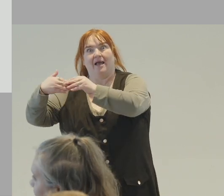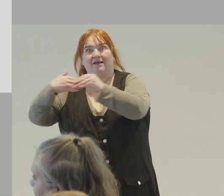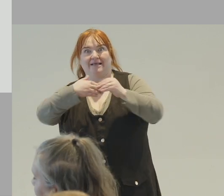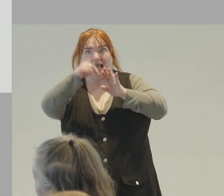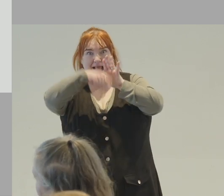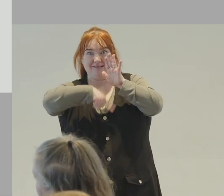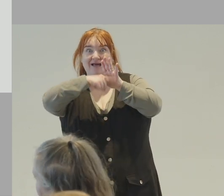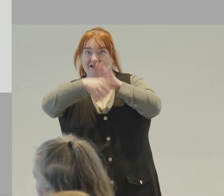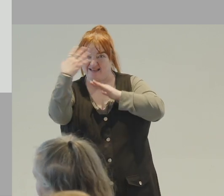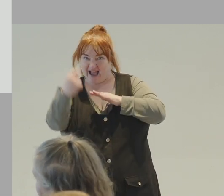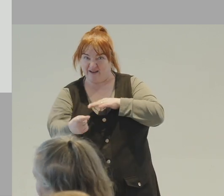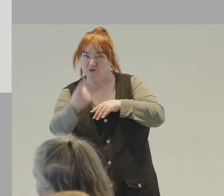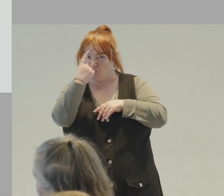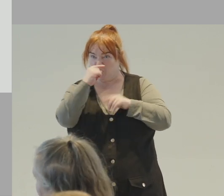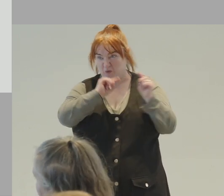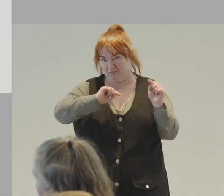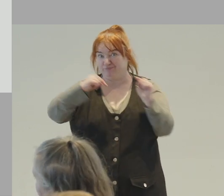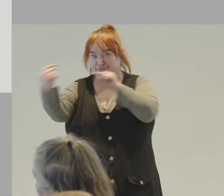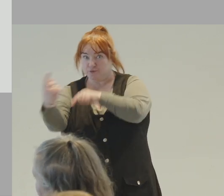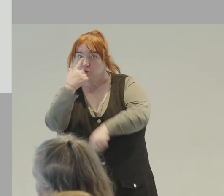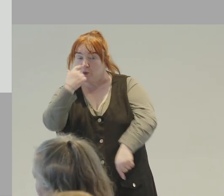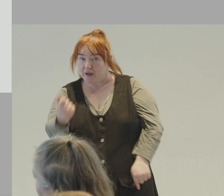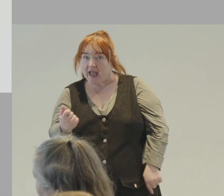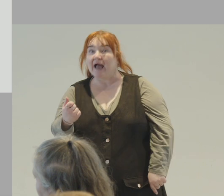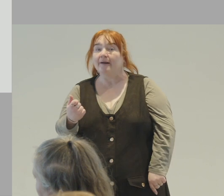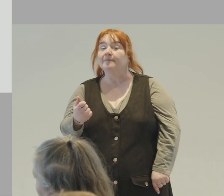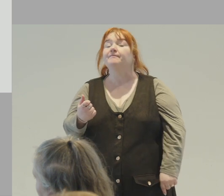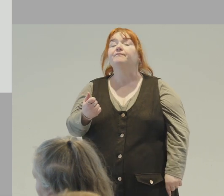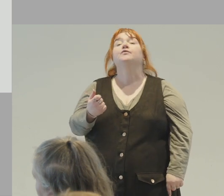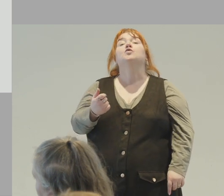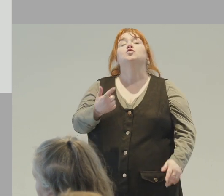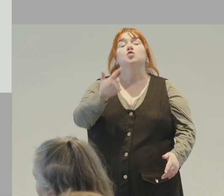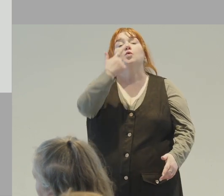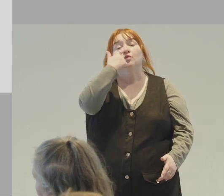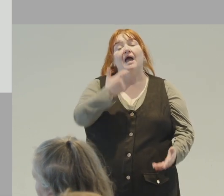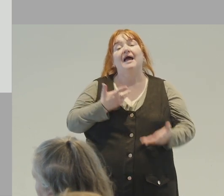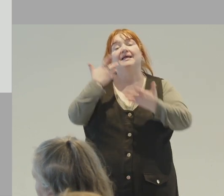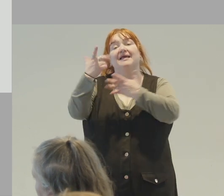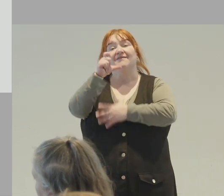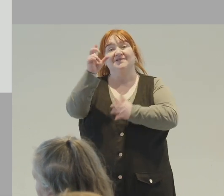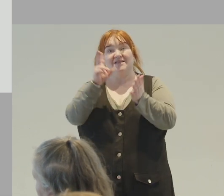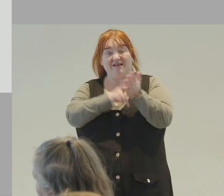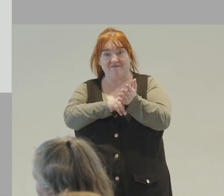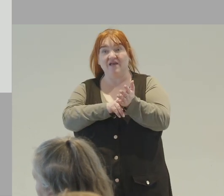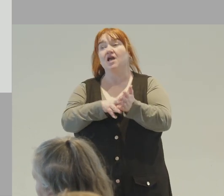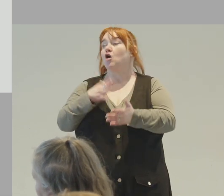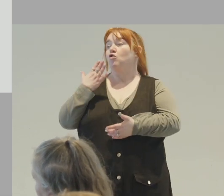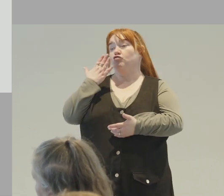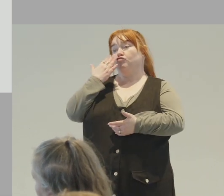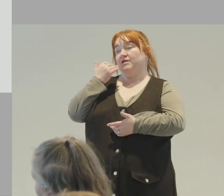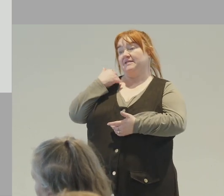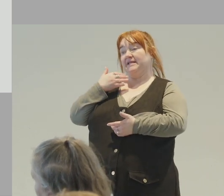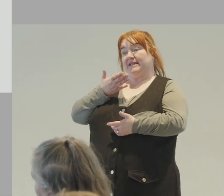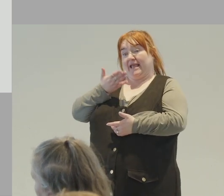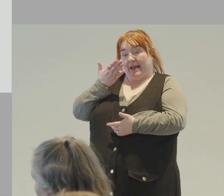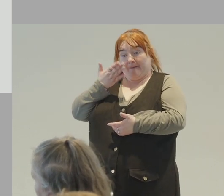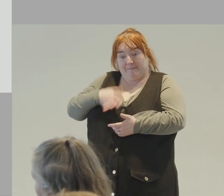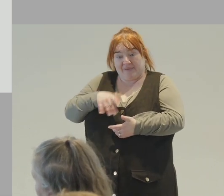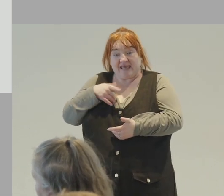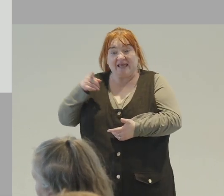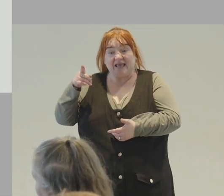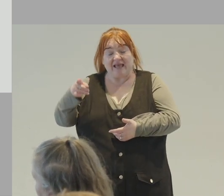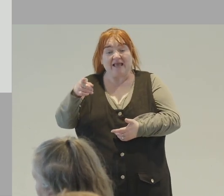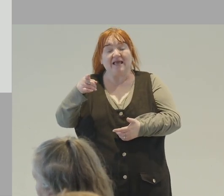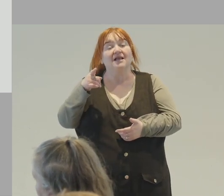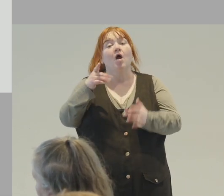You can just give an actor's CV. I had to do a business plan for somebody recently. I got the template off Prince's Trust and I filled it out in about 20 minutes. It was the